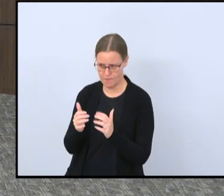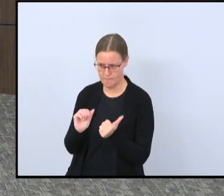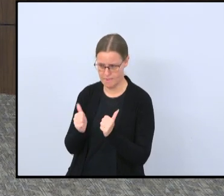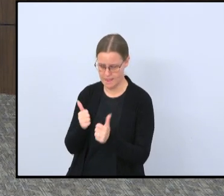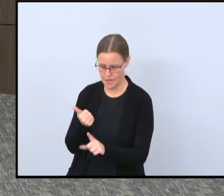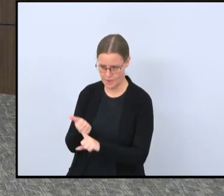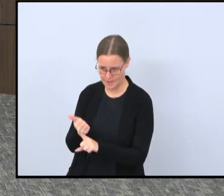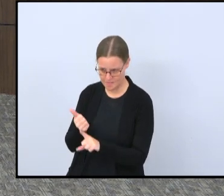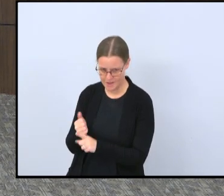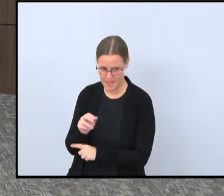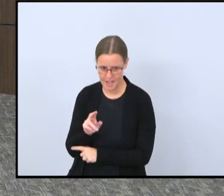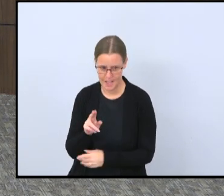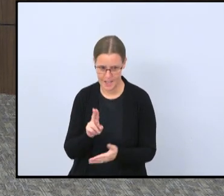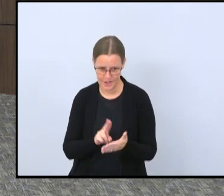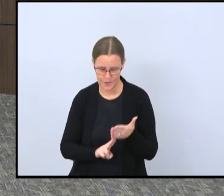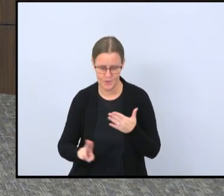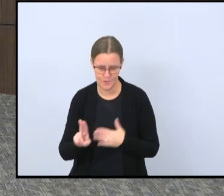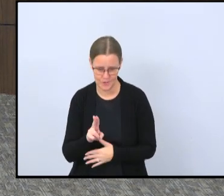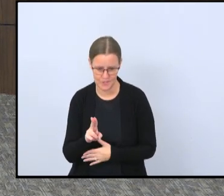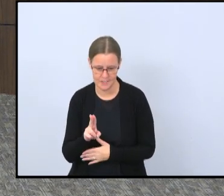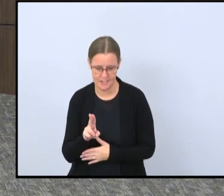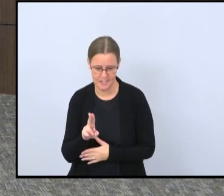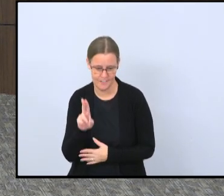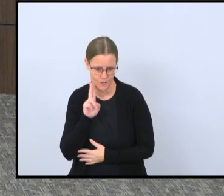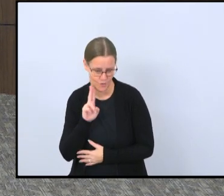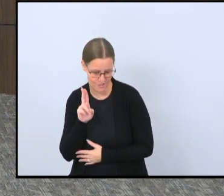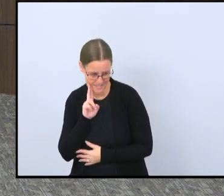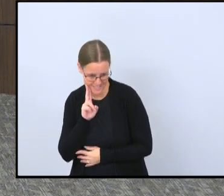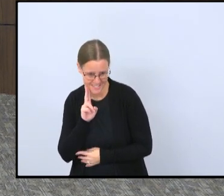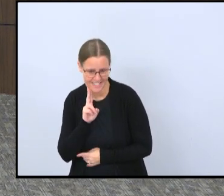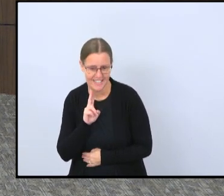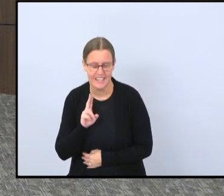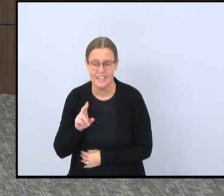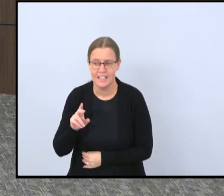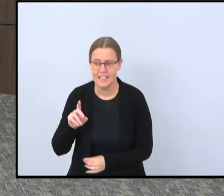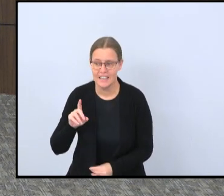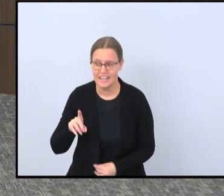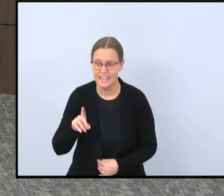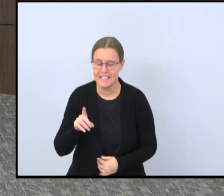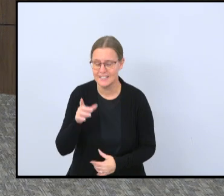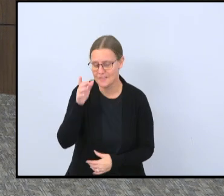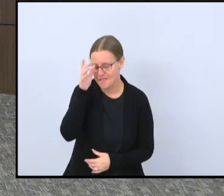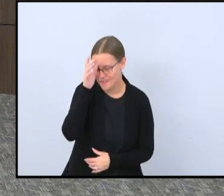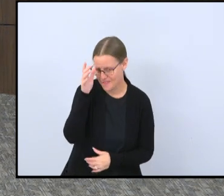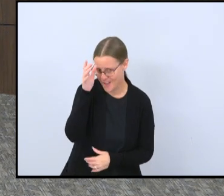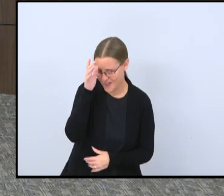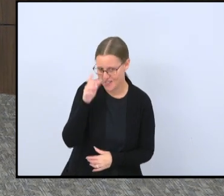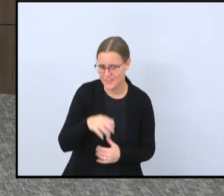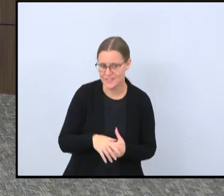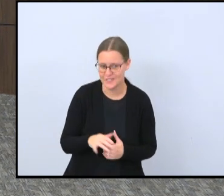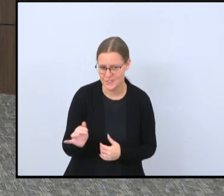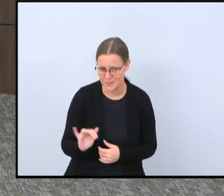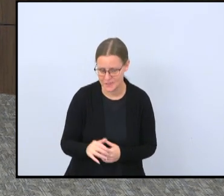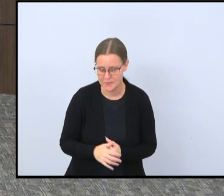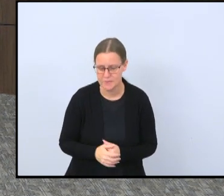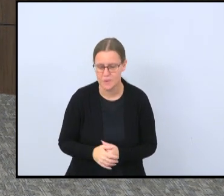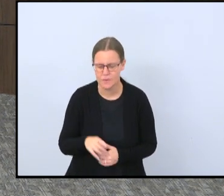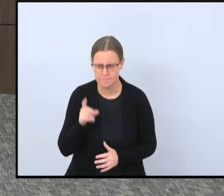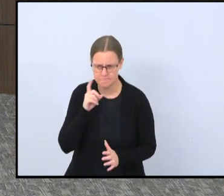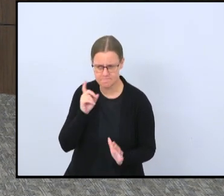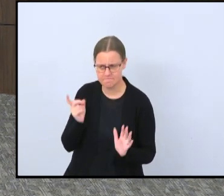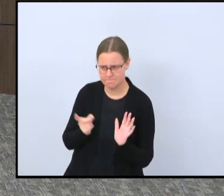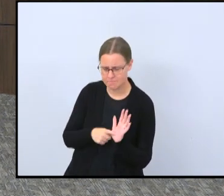U of H, the University of Houston. He is also a proud son of a dedicated educator and a father. From what I have seen, Coach